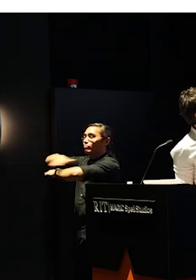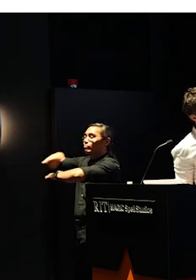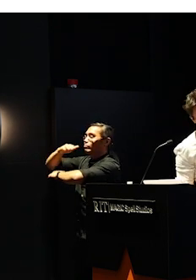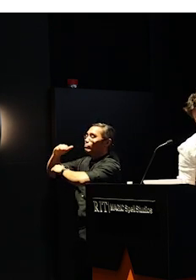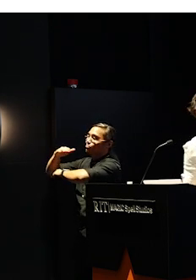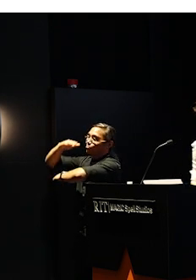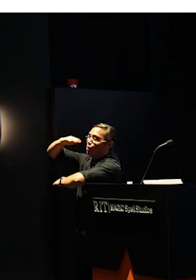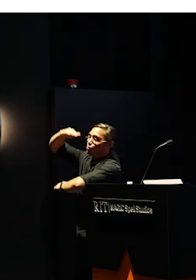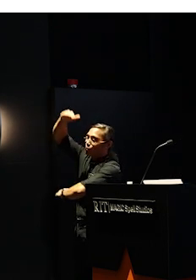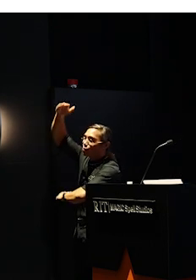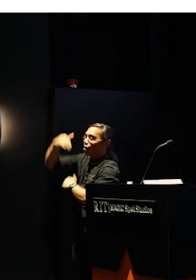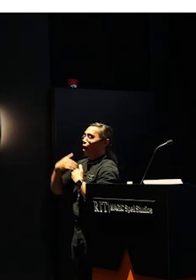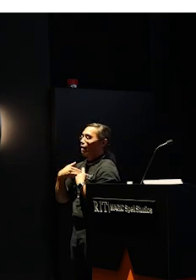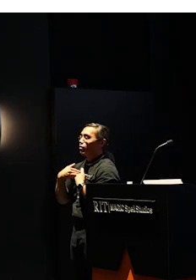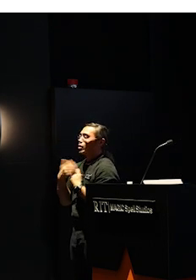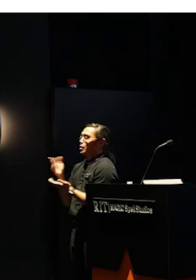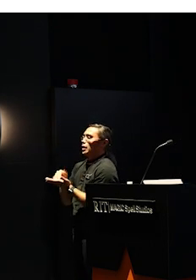that is. But around that time,